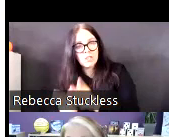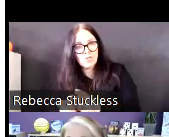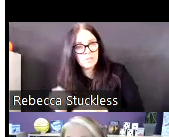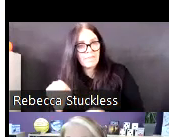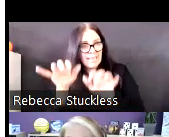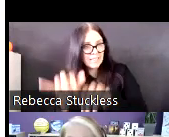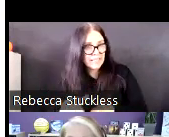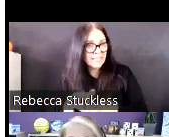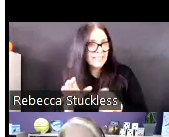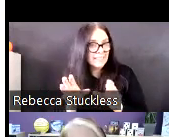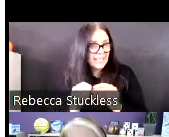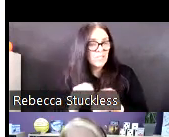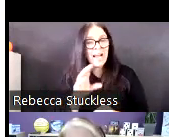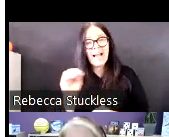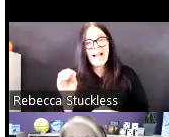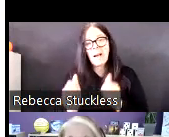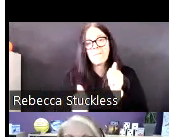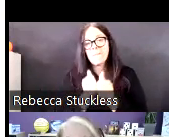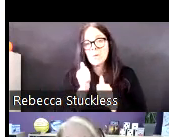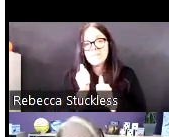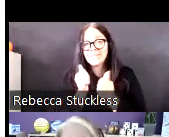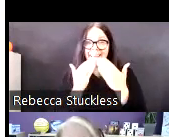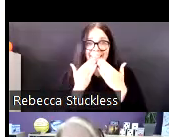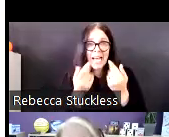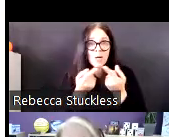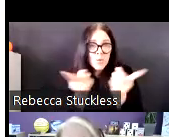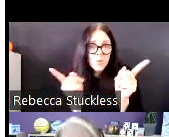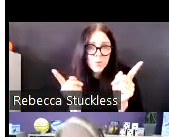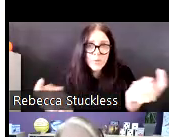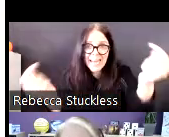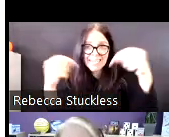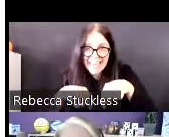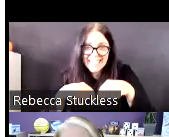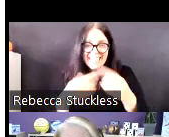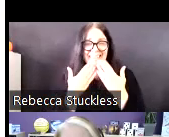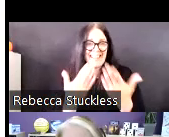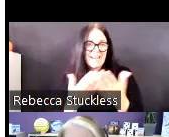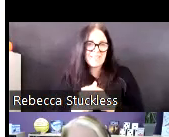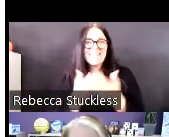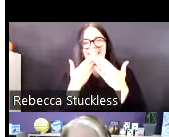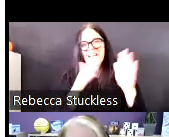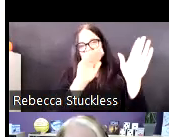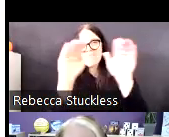sessions, and mostly to you for attending today. Thank you so much, everyone, and goodbye.